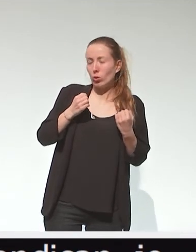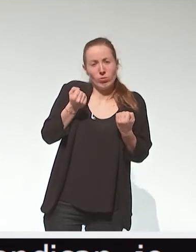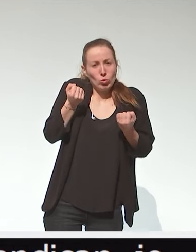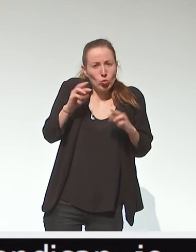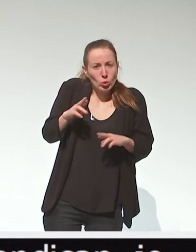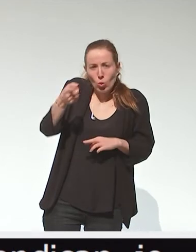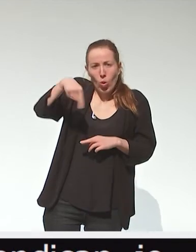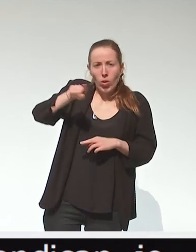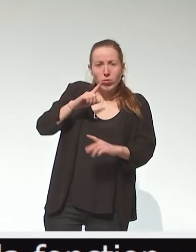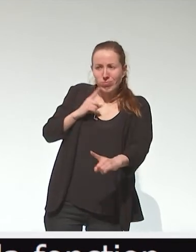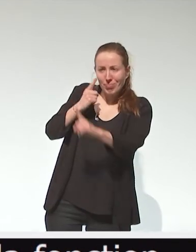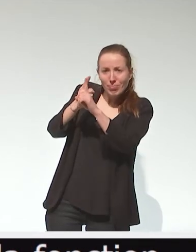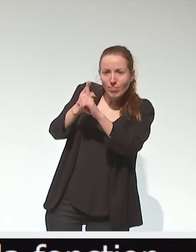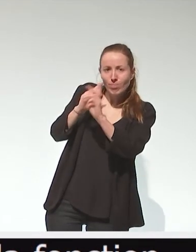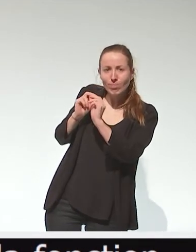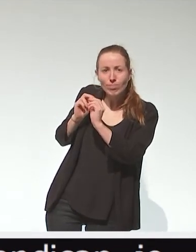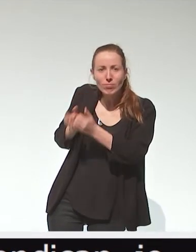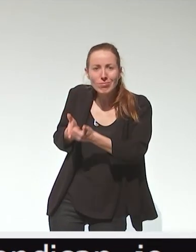of the fact will